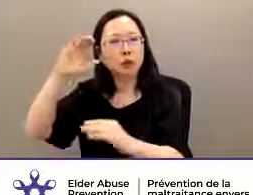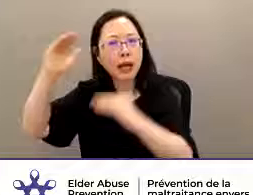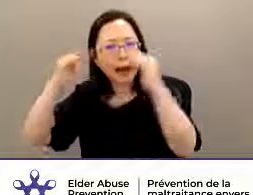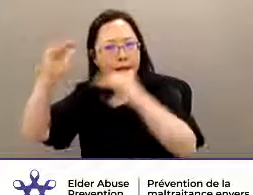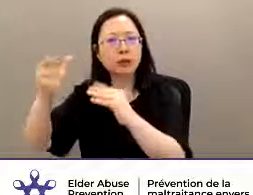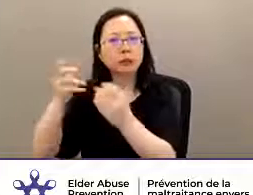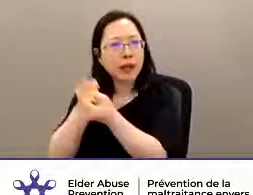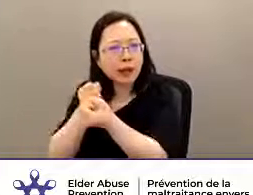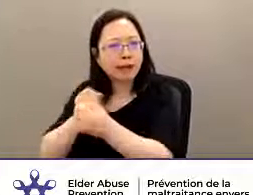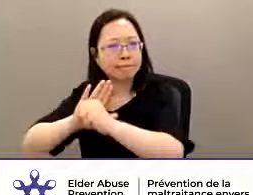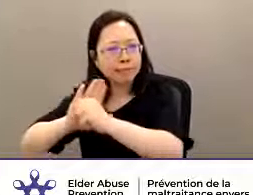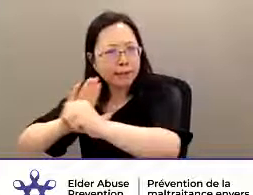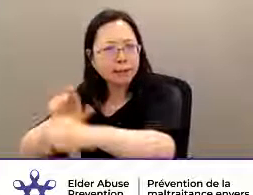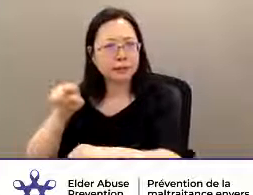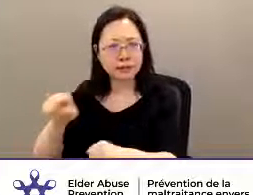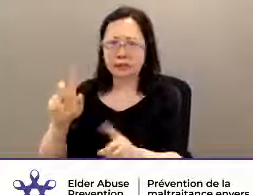older adults and communities in